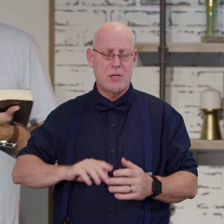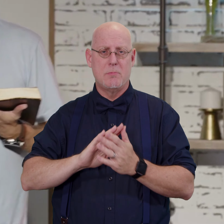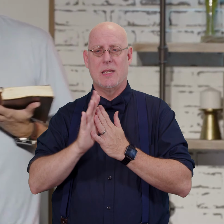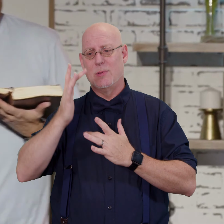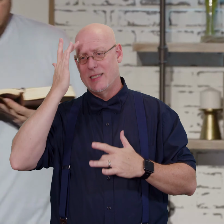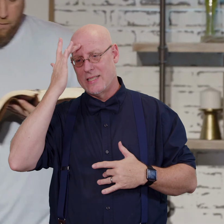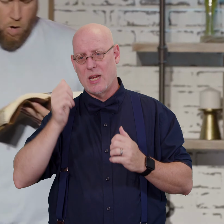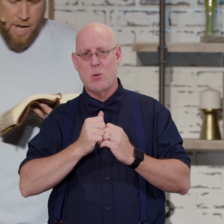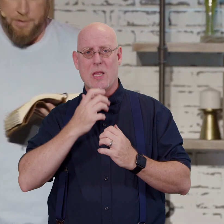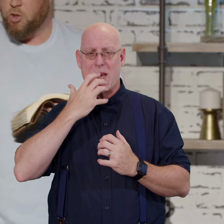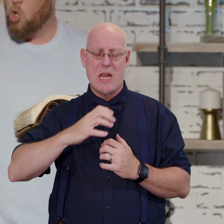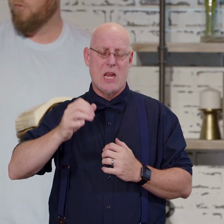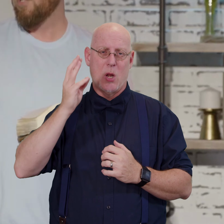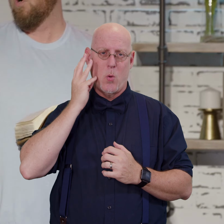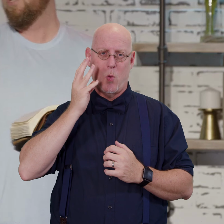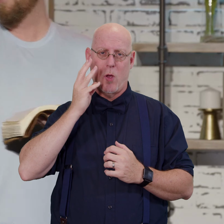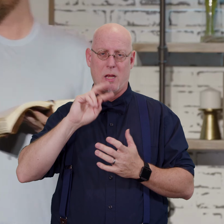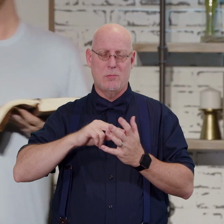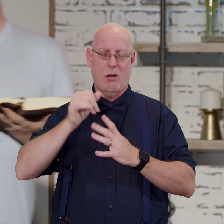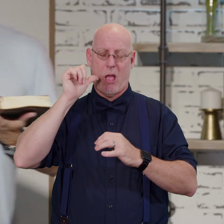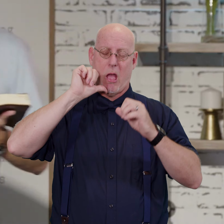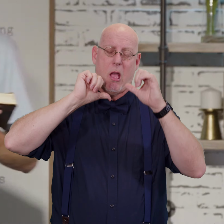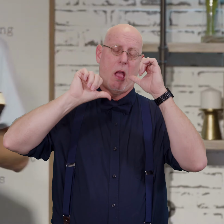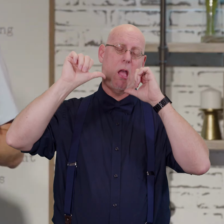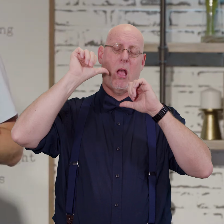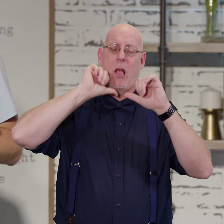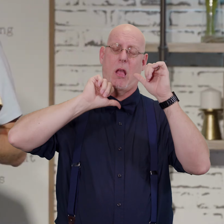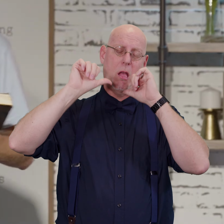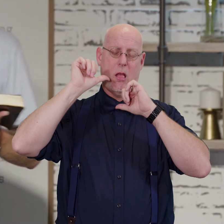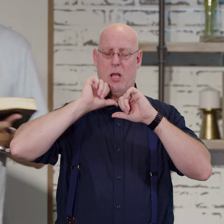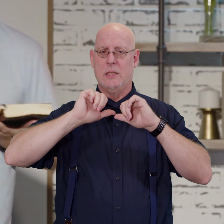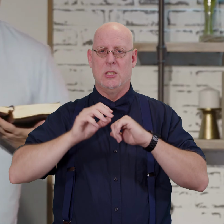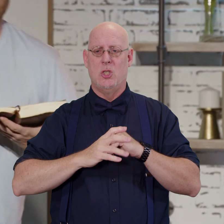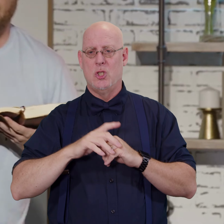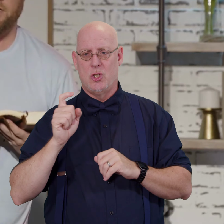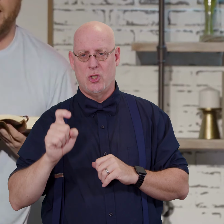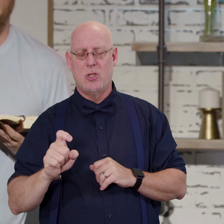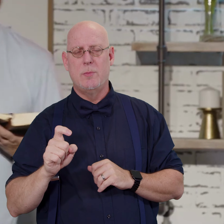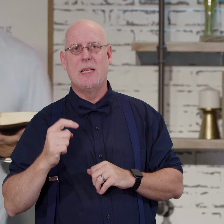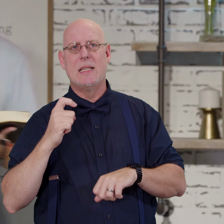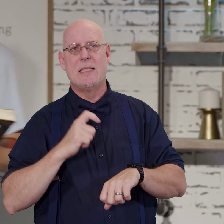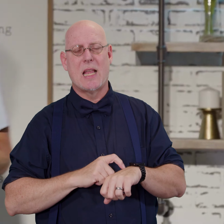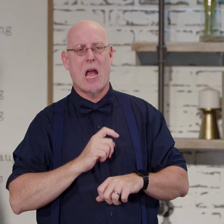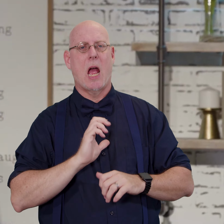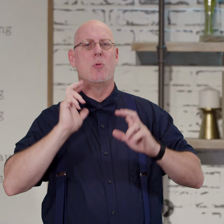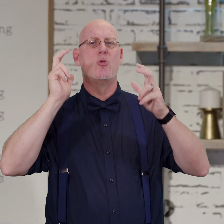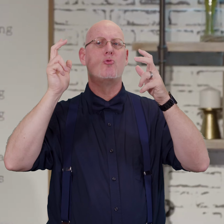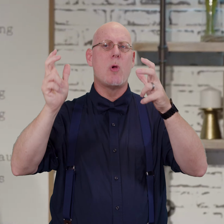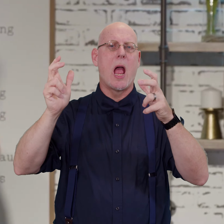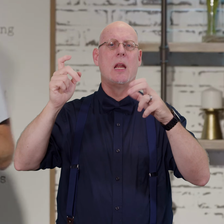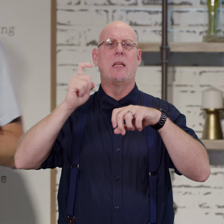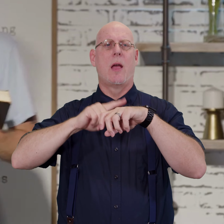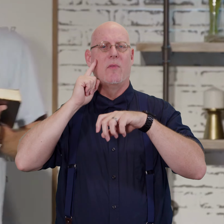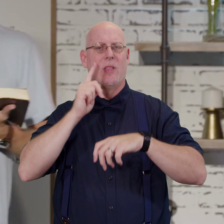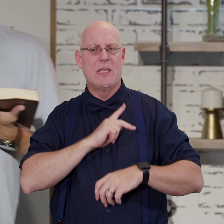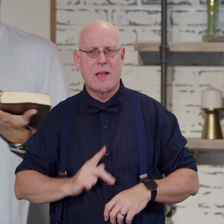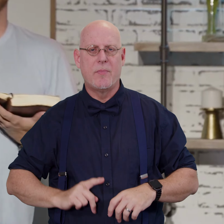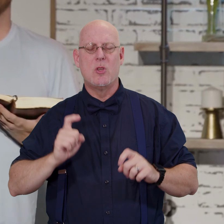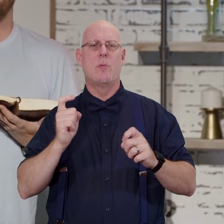became sick with the heat of wine. This is overindulgence, drunkenness. It should be a day, this coronation, the day of the